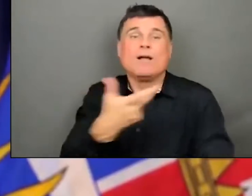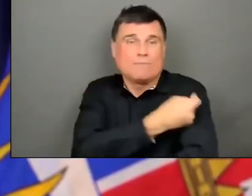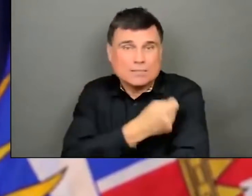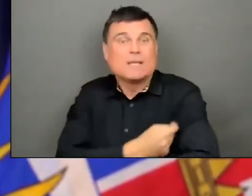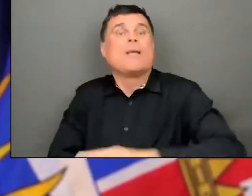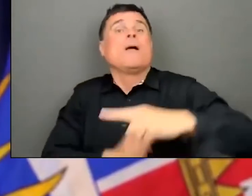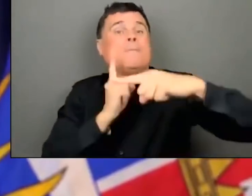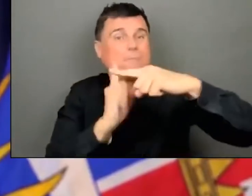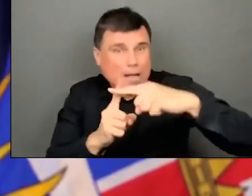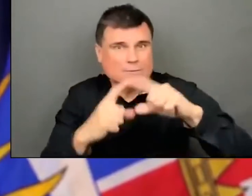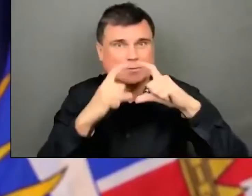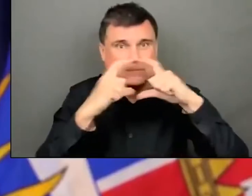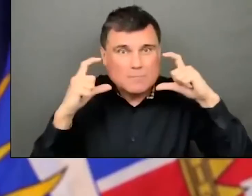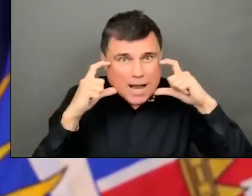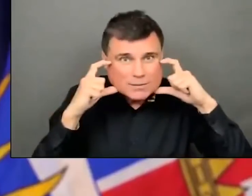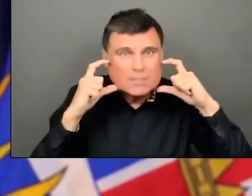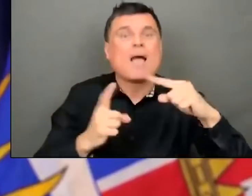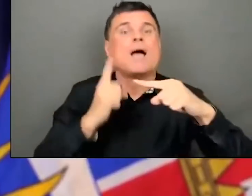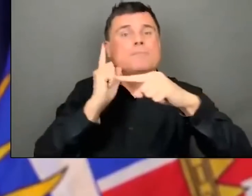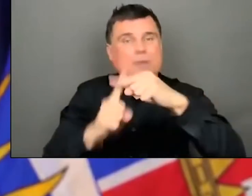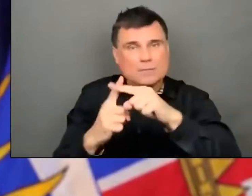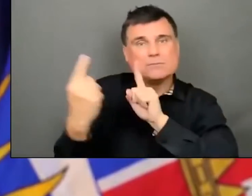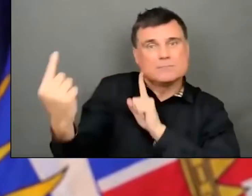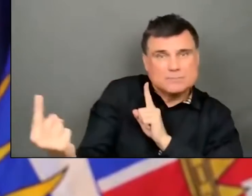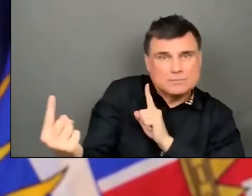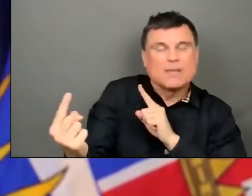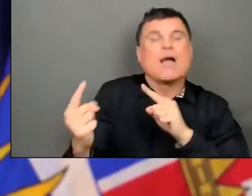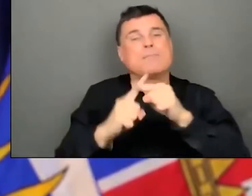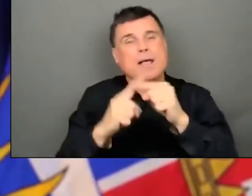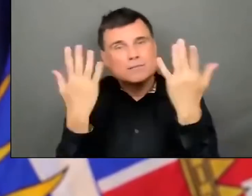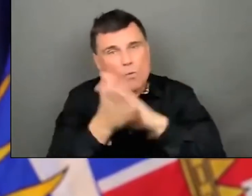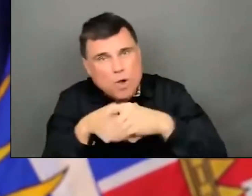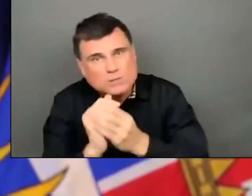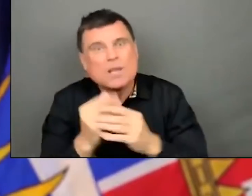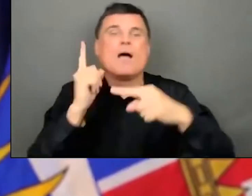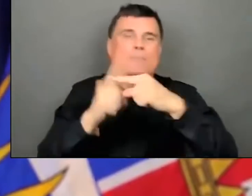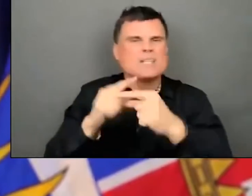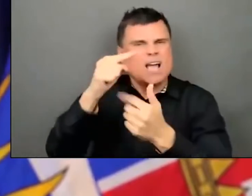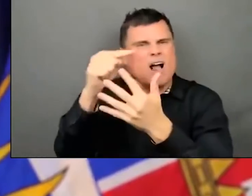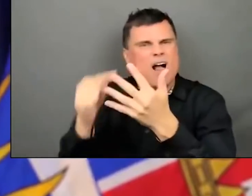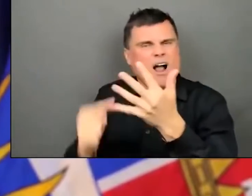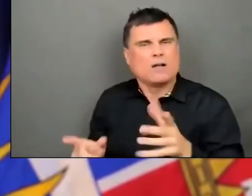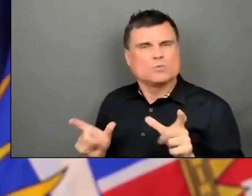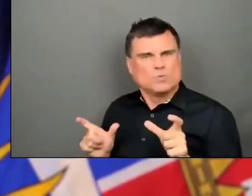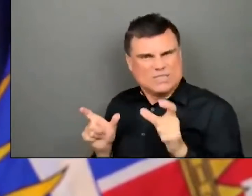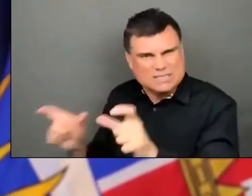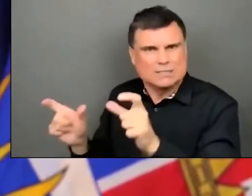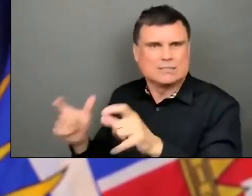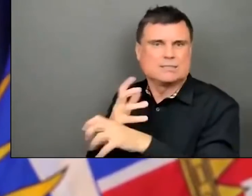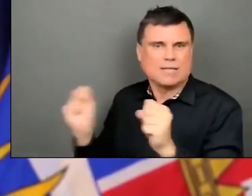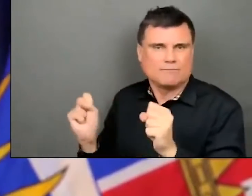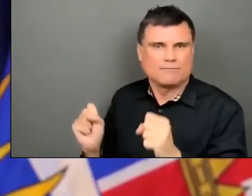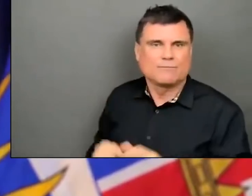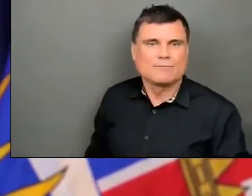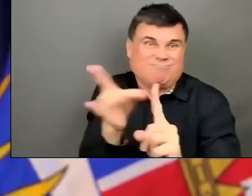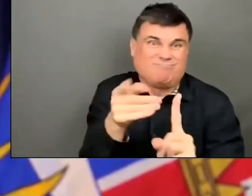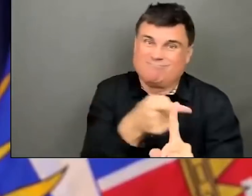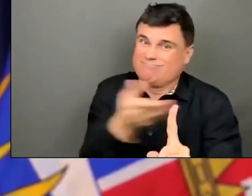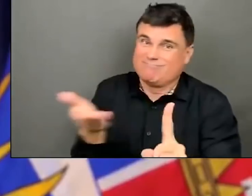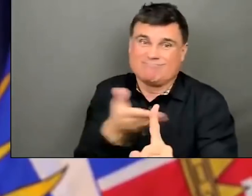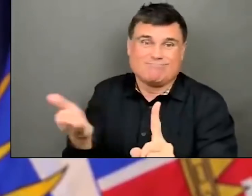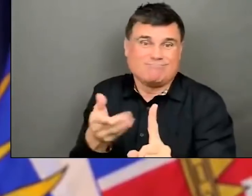virus can be vicious when it gets into those very high-risk settings. And despite the effectiveness of vaccination, we still have